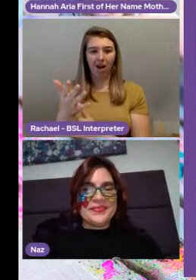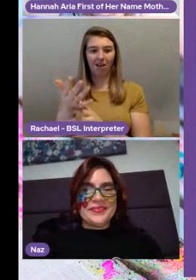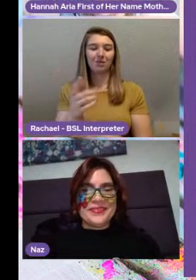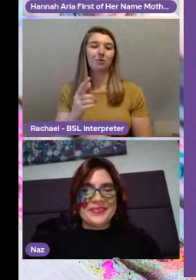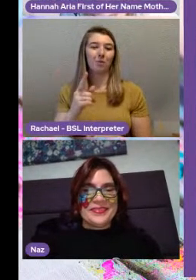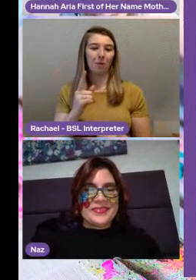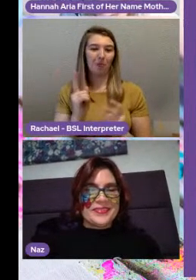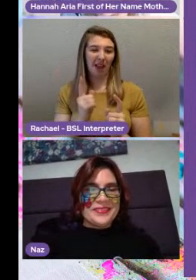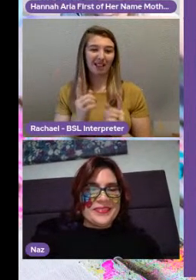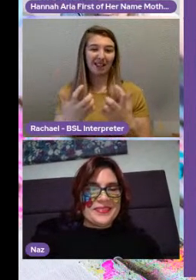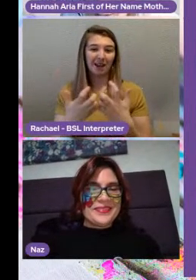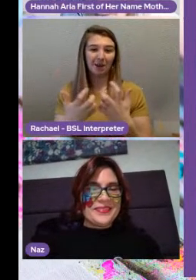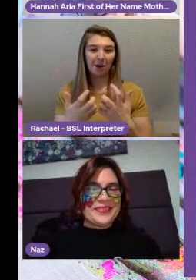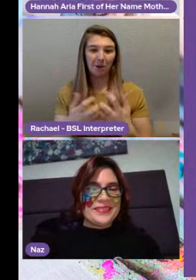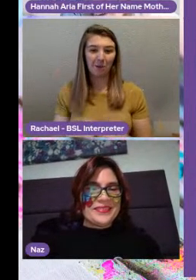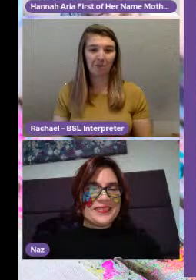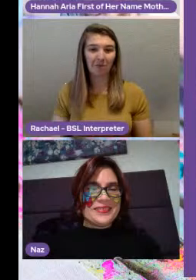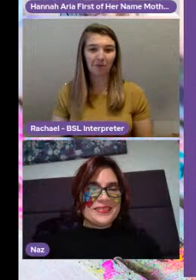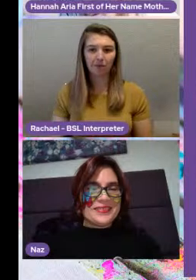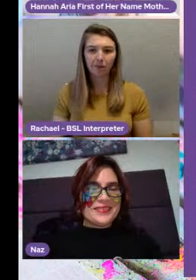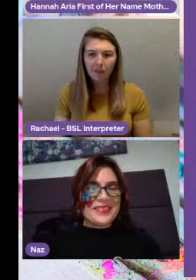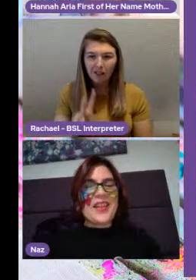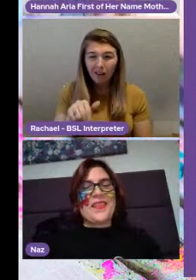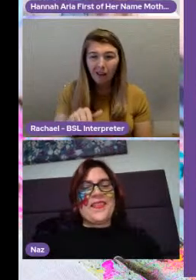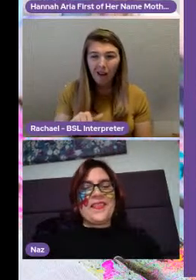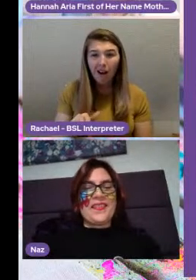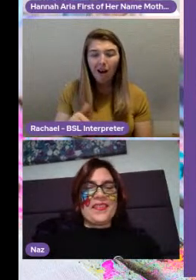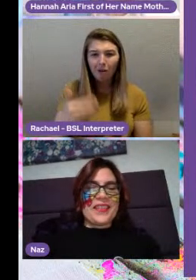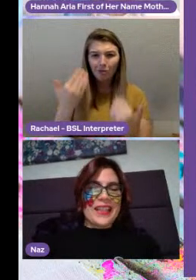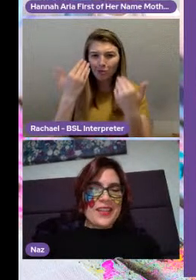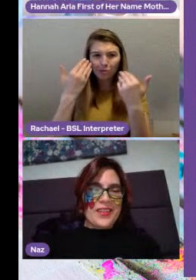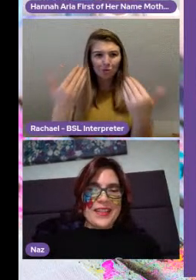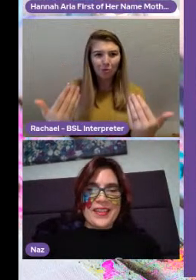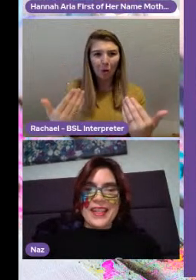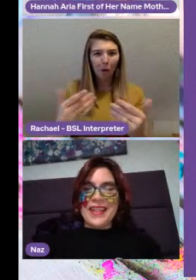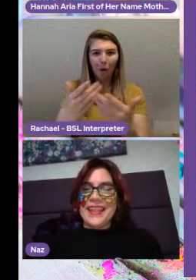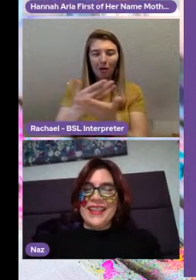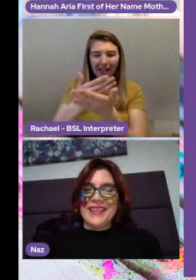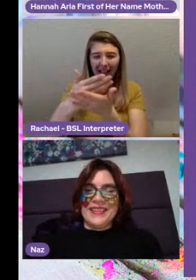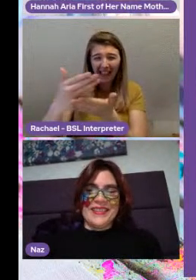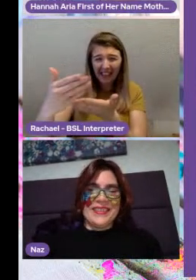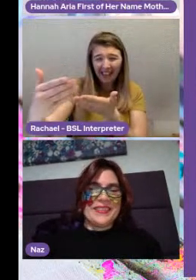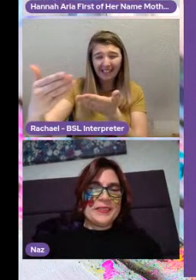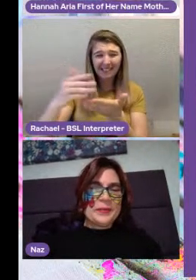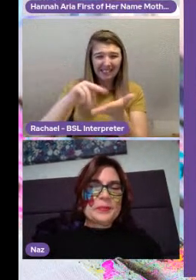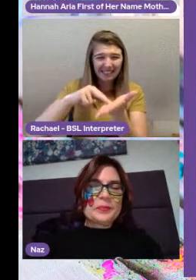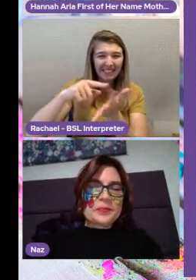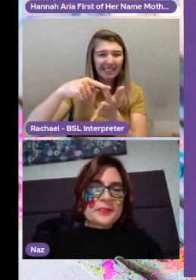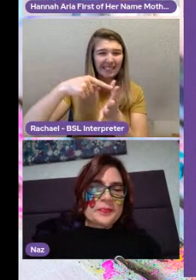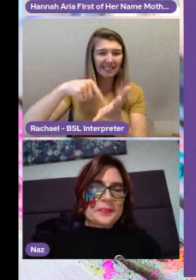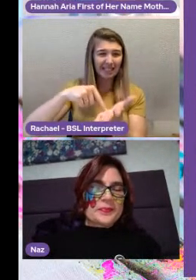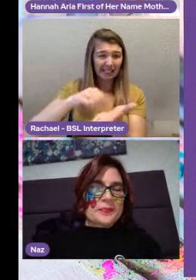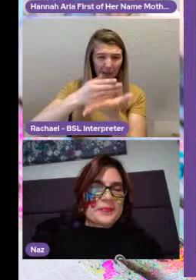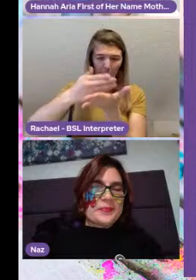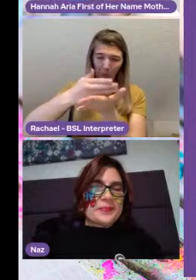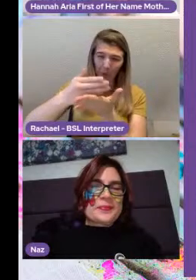That is, you wouldn't know that. It's so neat, isn't it? It's brilliant. Oh, I'm glad you think it's neat. Love it. Love